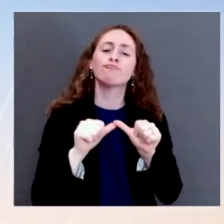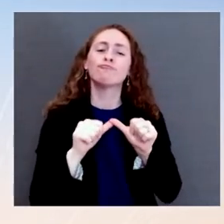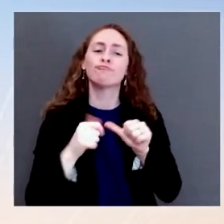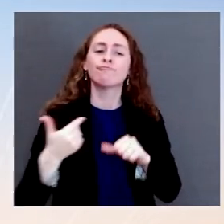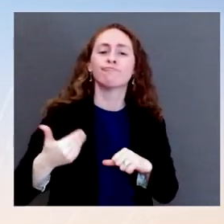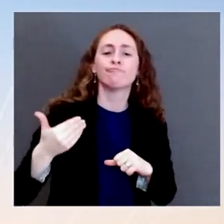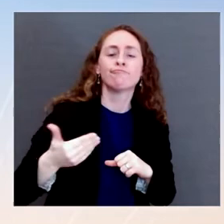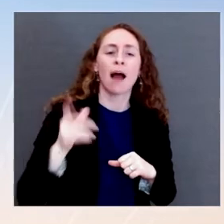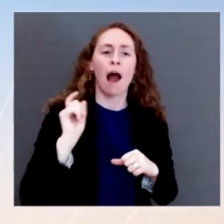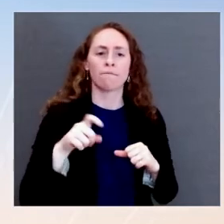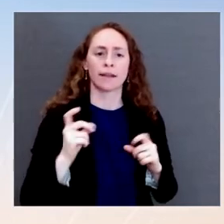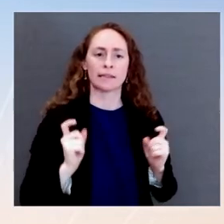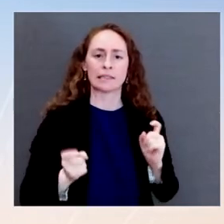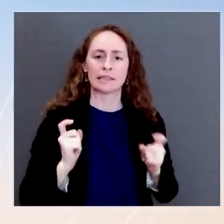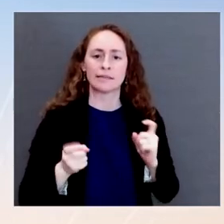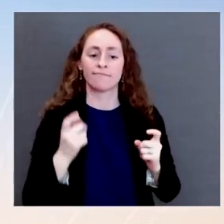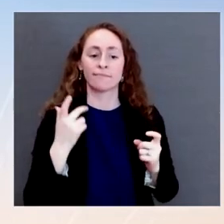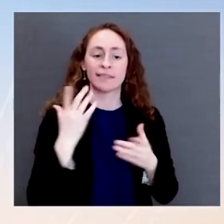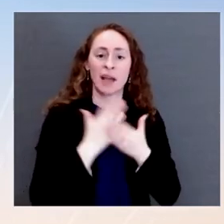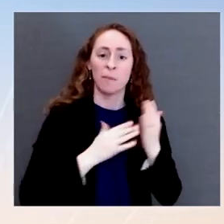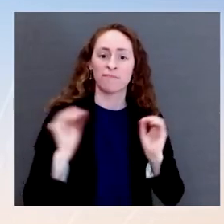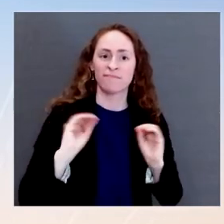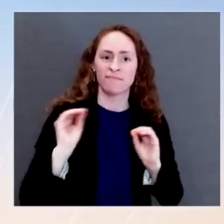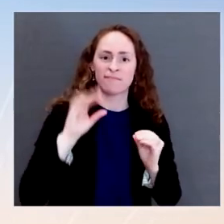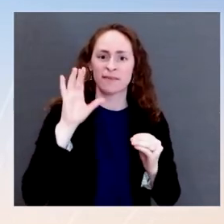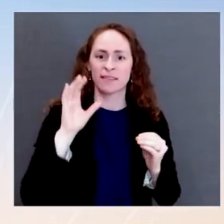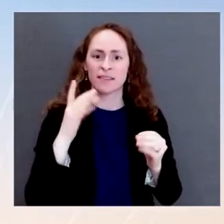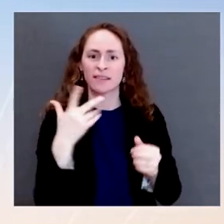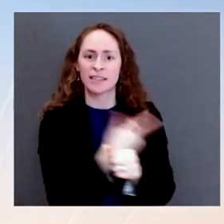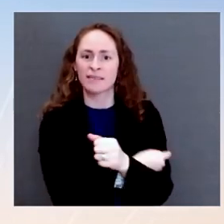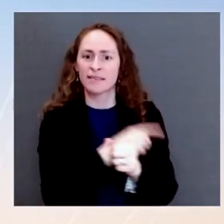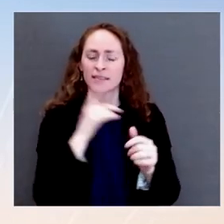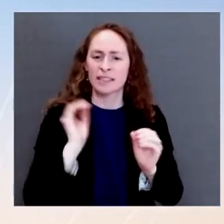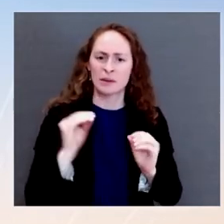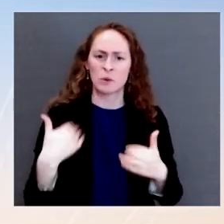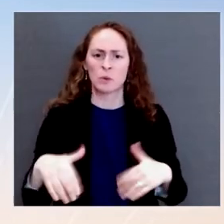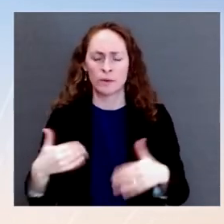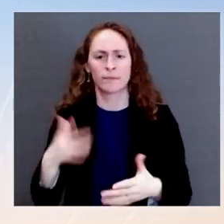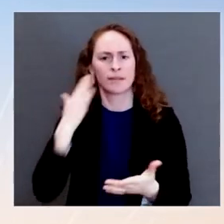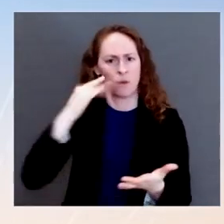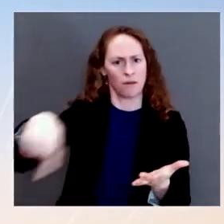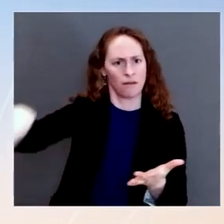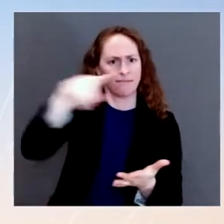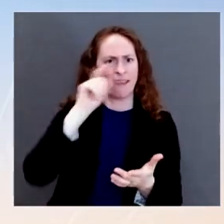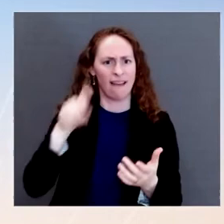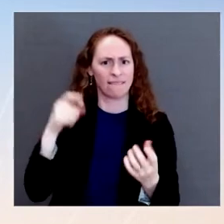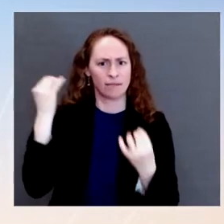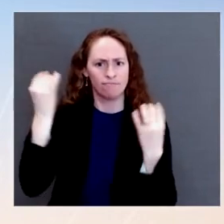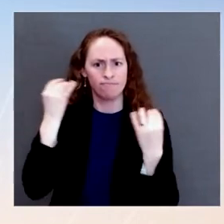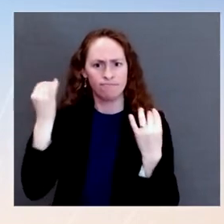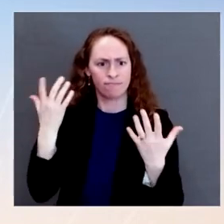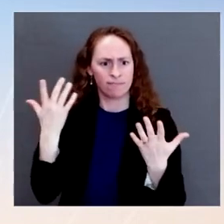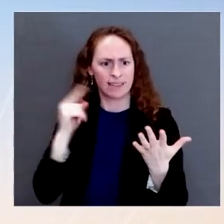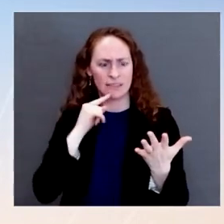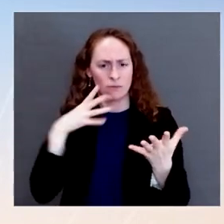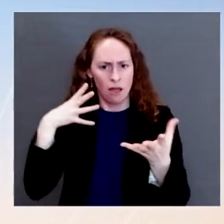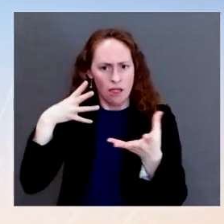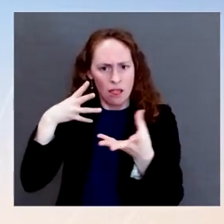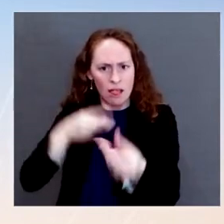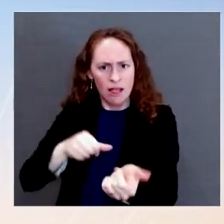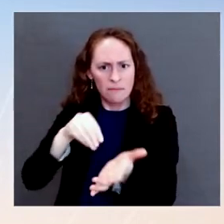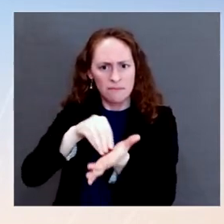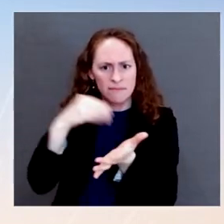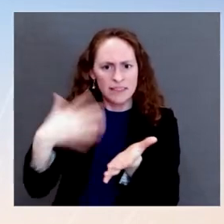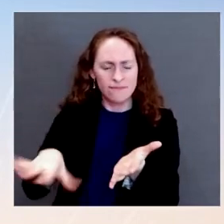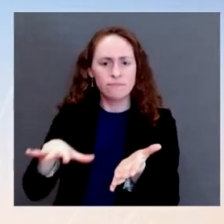for prescription drugs, often 2 to 3 times as much as citizens from other developed countries. That includes